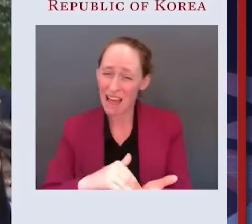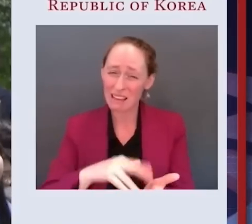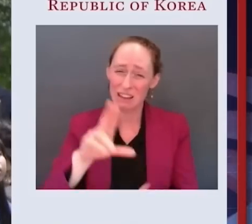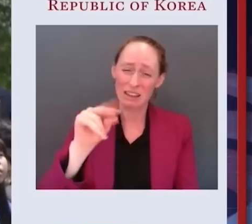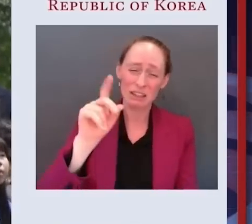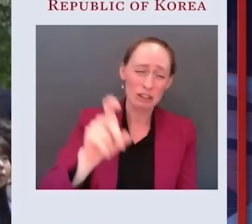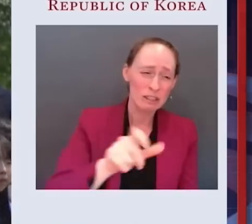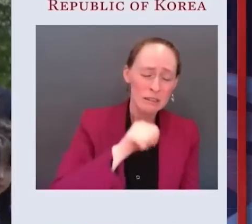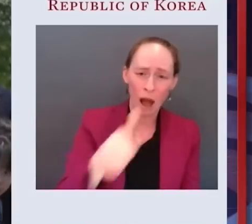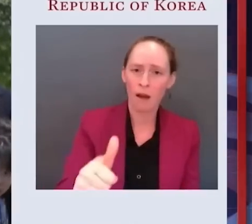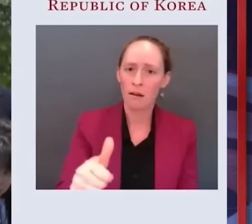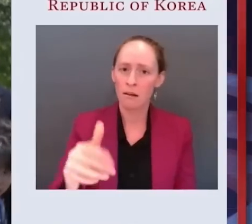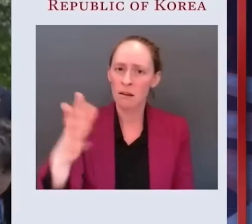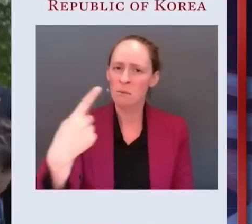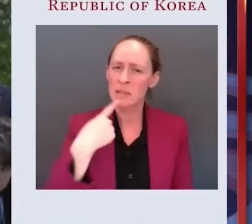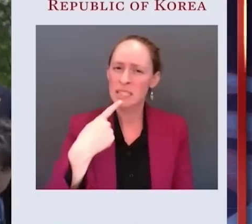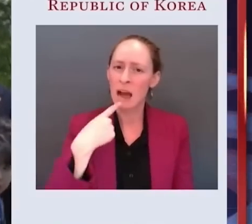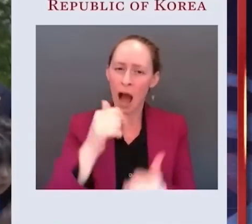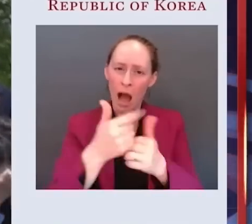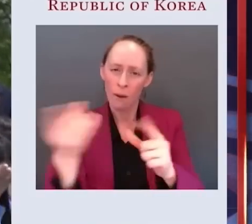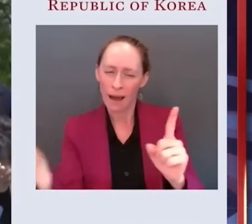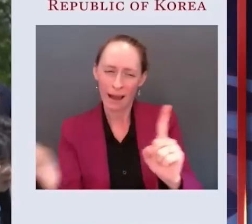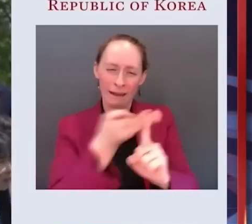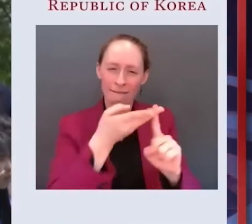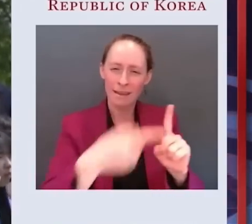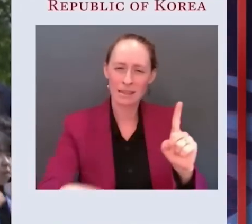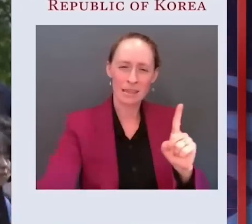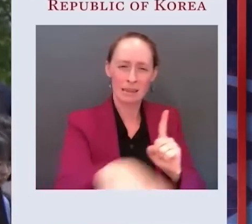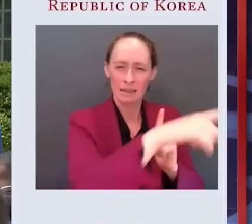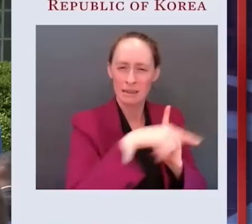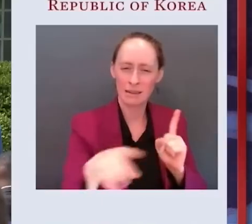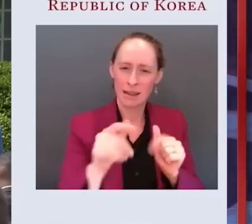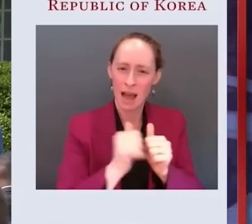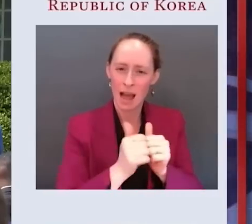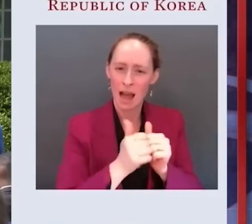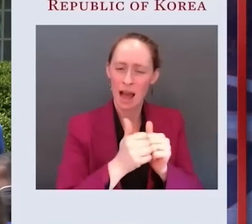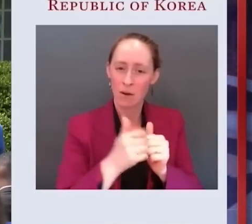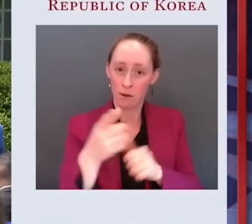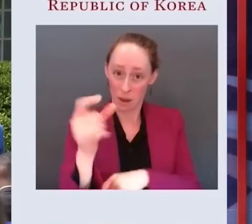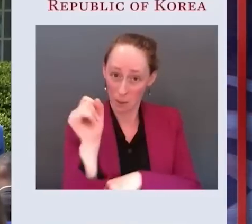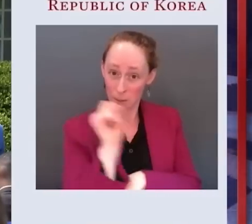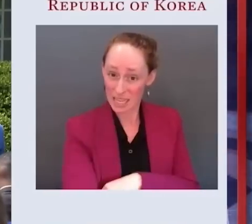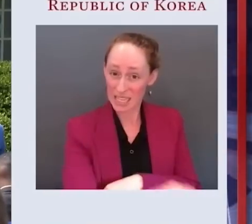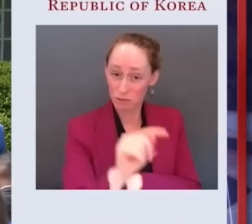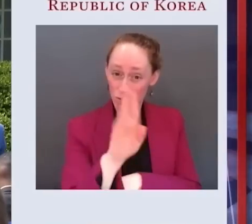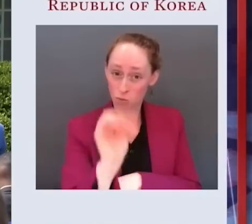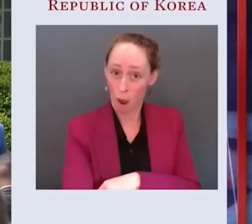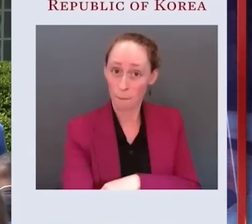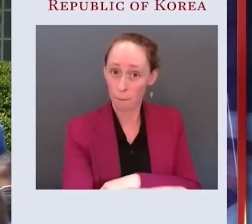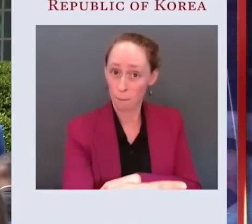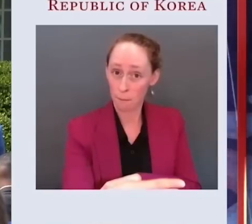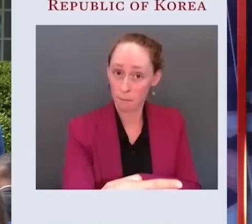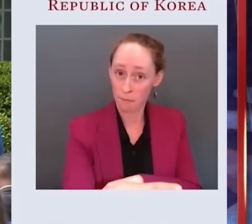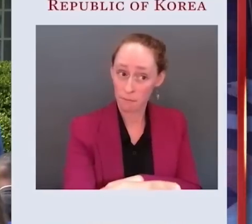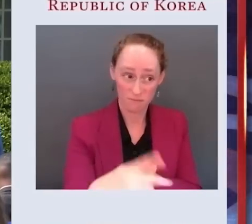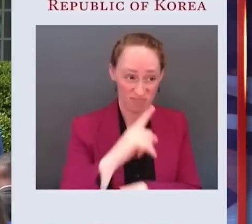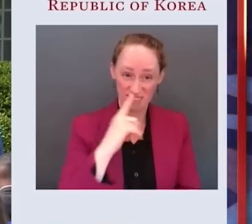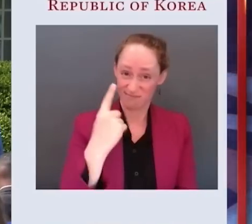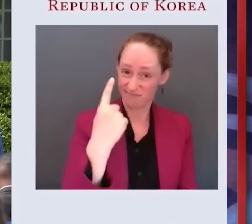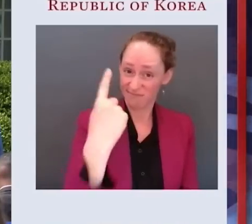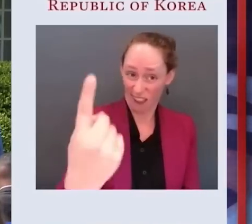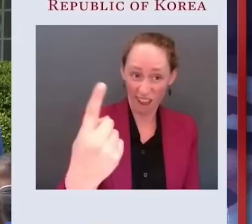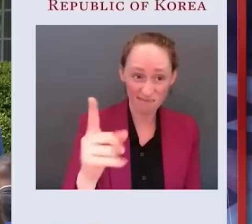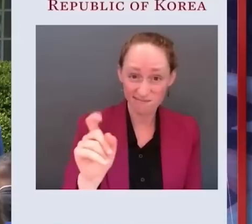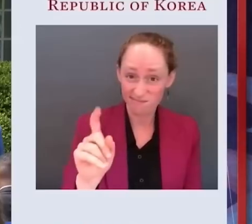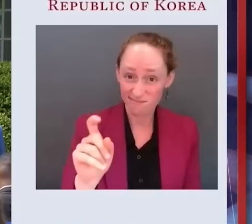beat Trump again. Do you think you're the only one? I may not be the only one, but I know him well, and